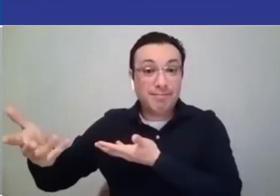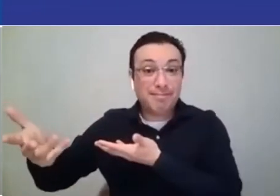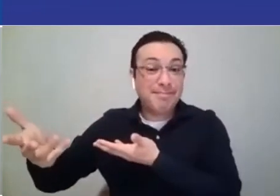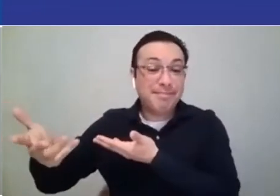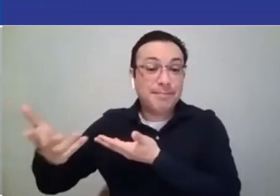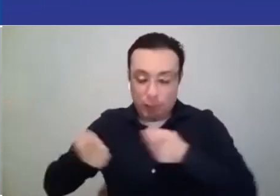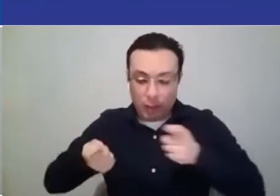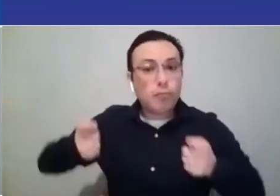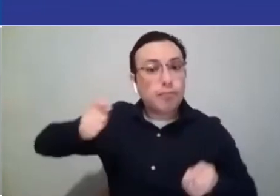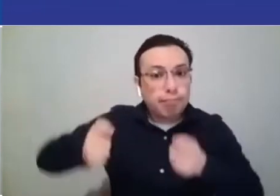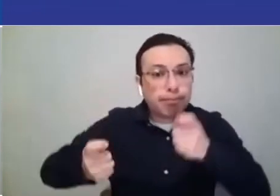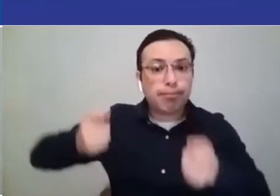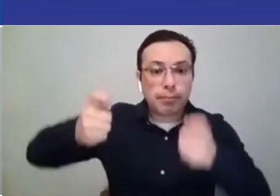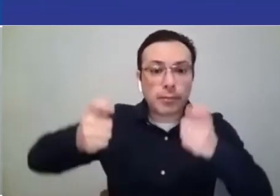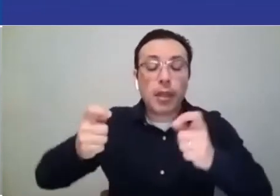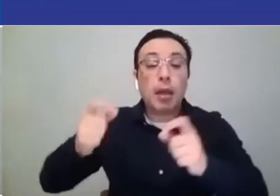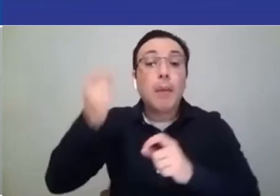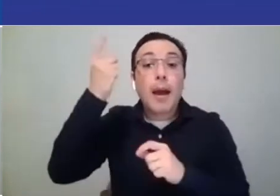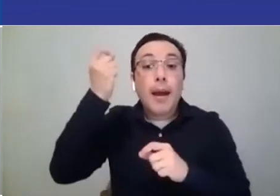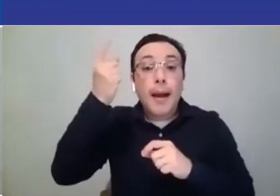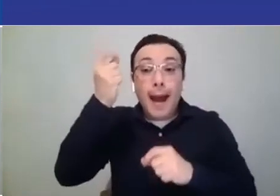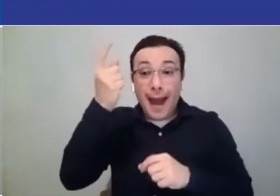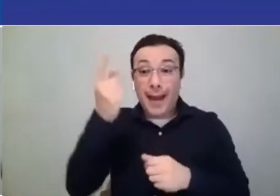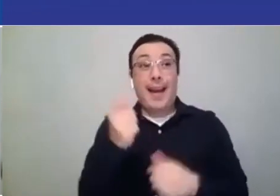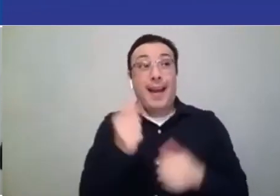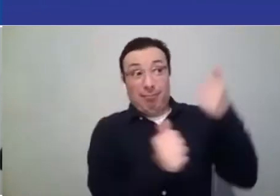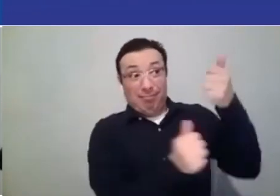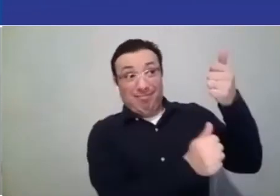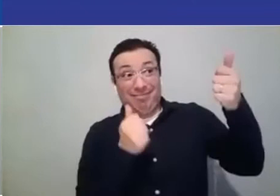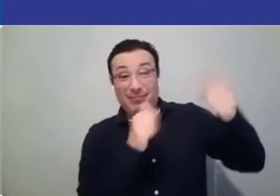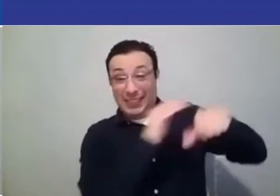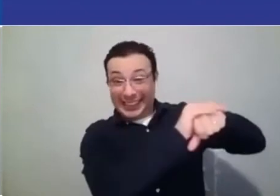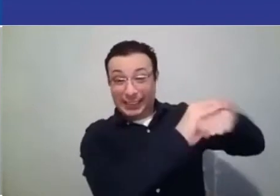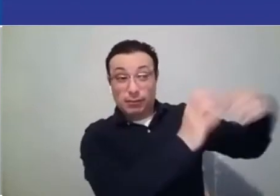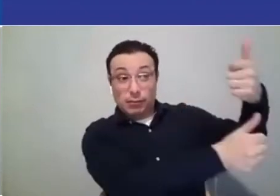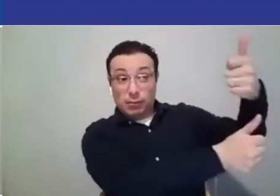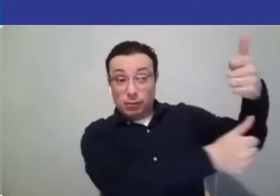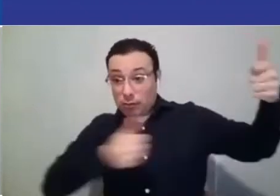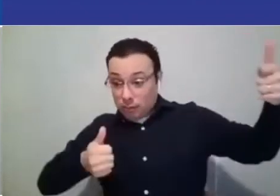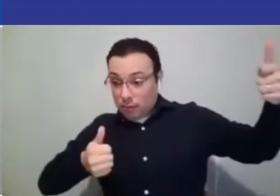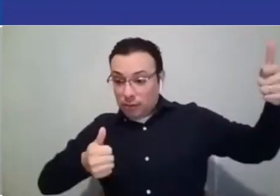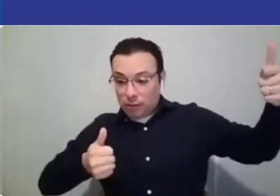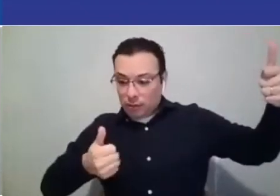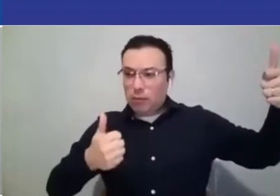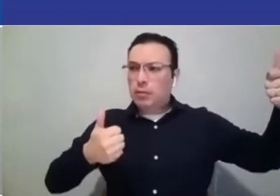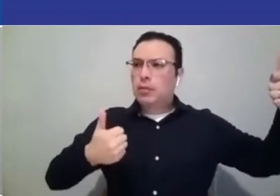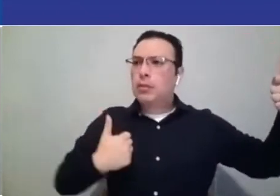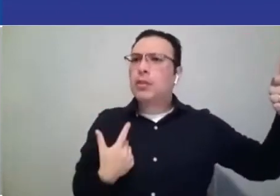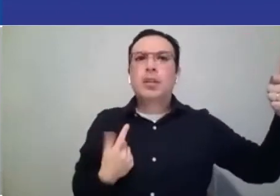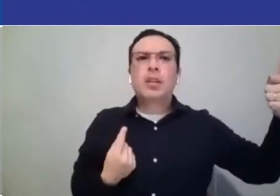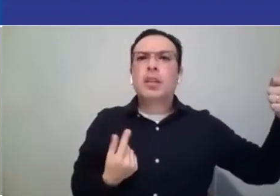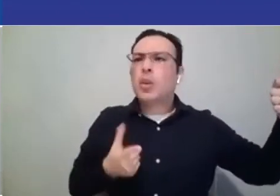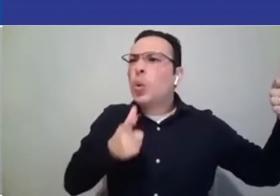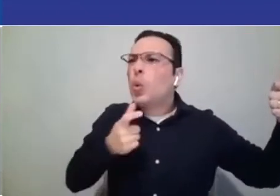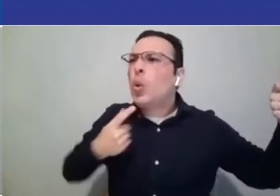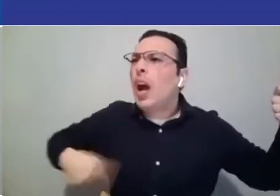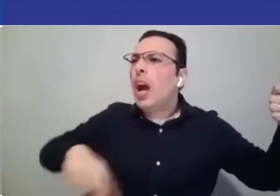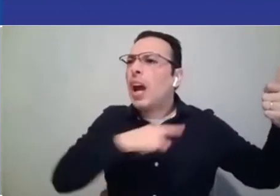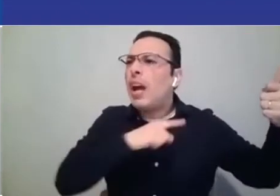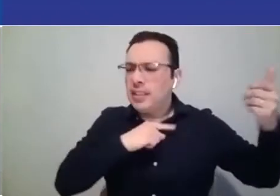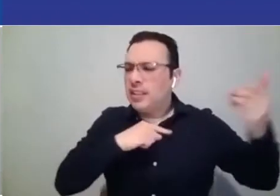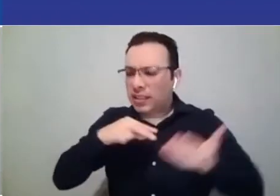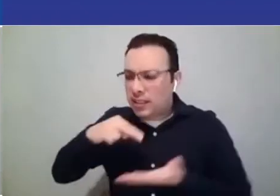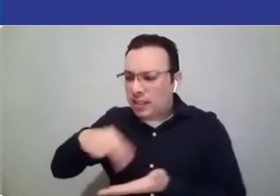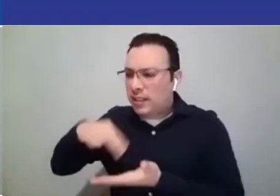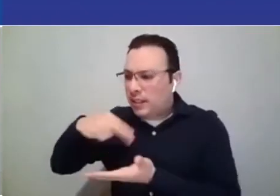much a post-colonial sort of expression of identity. And